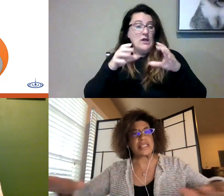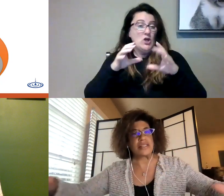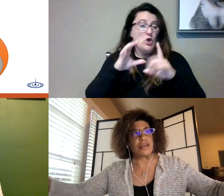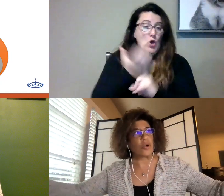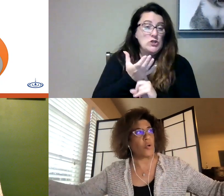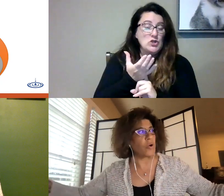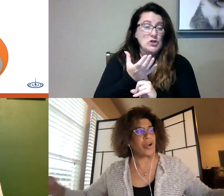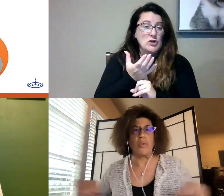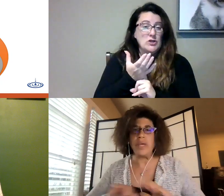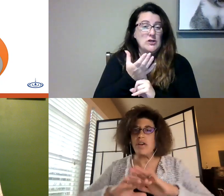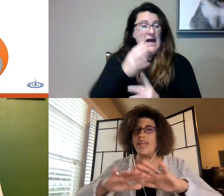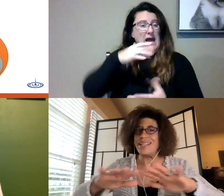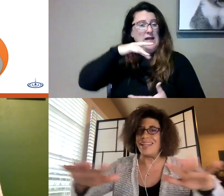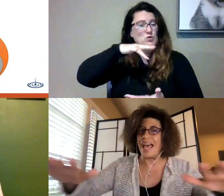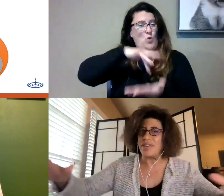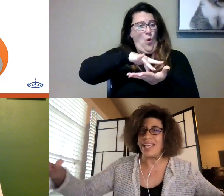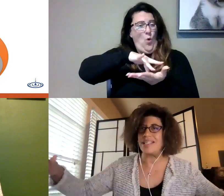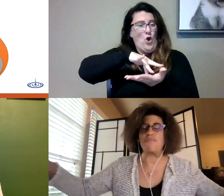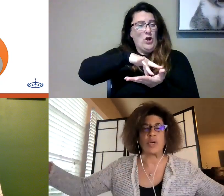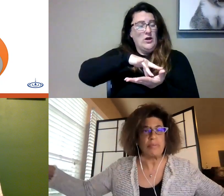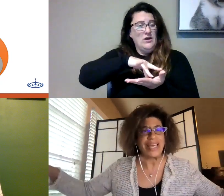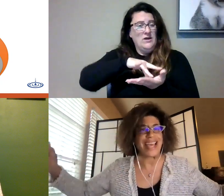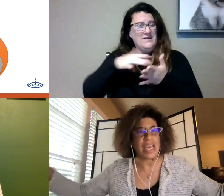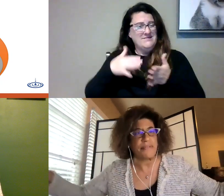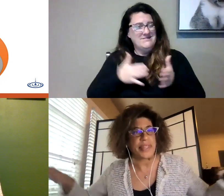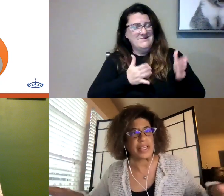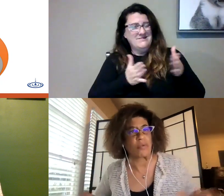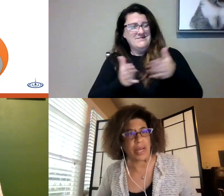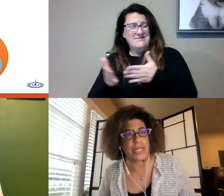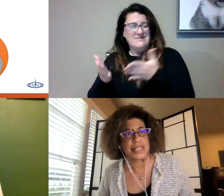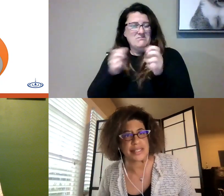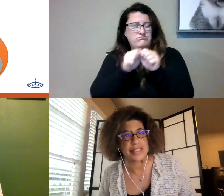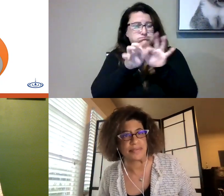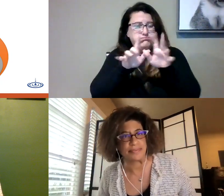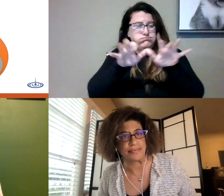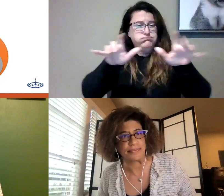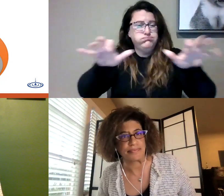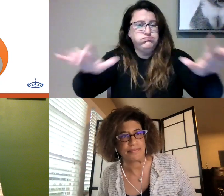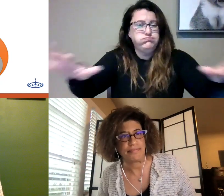at its core. It navigates and it permeates everything around us.